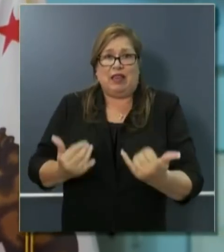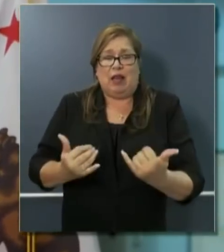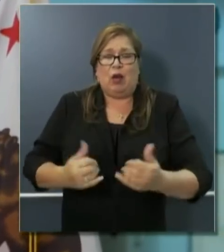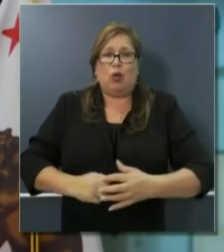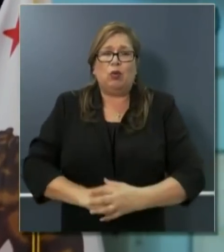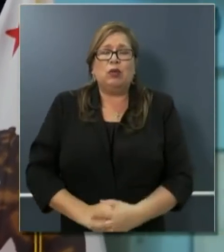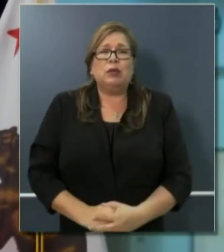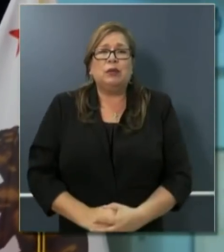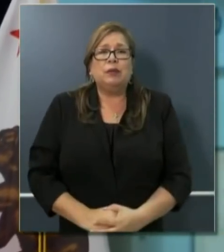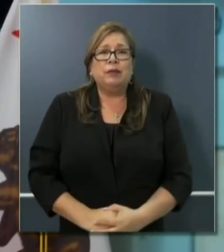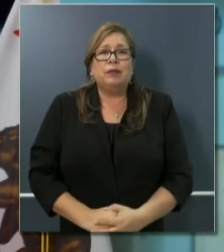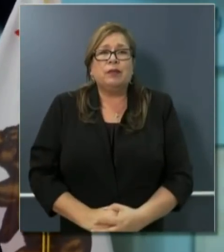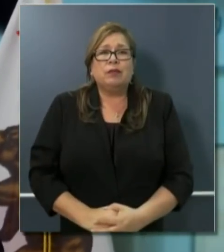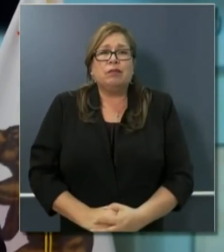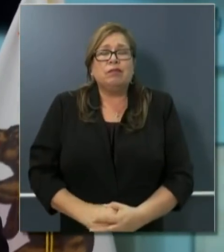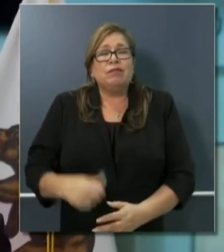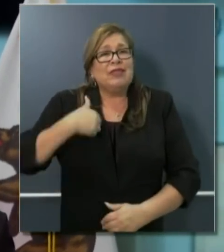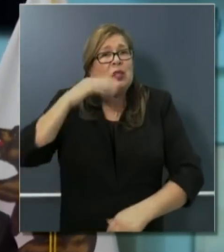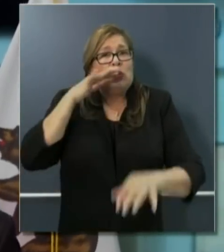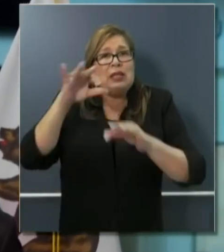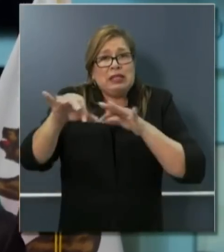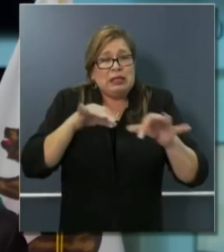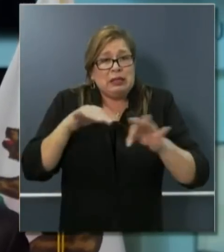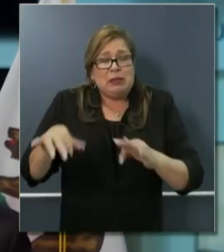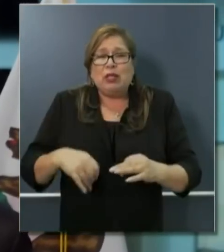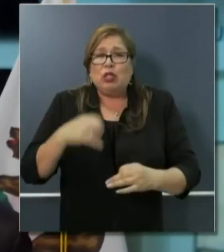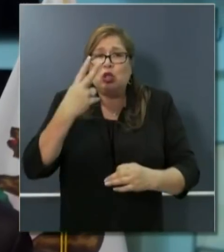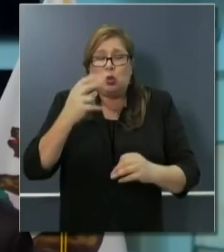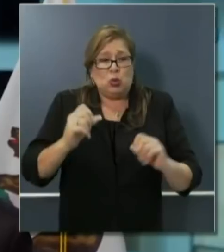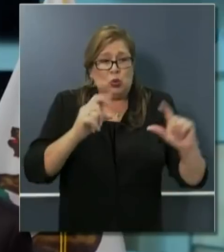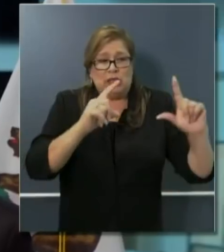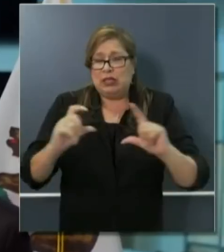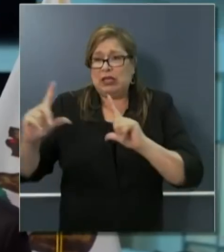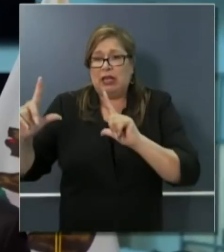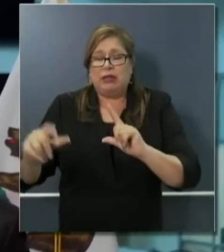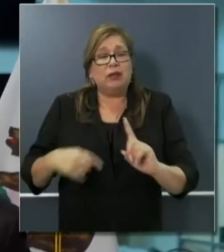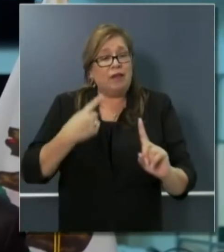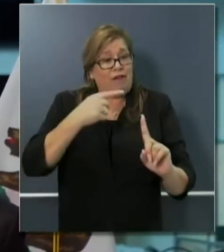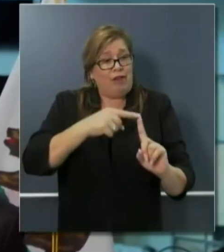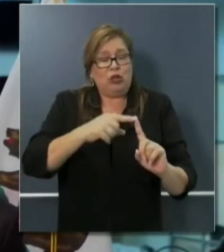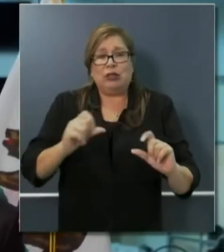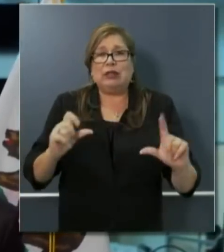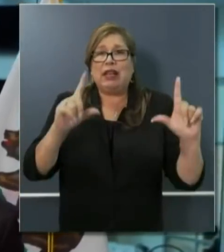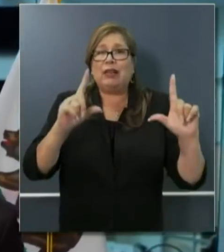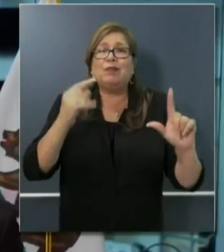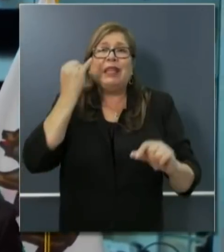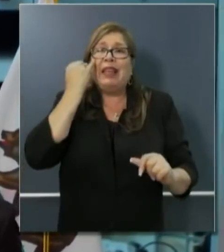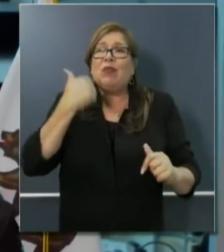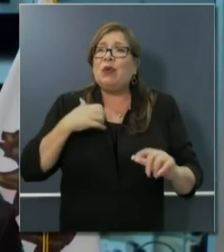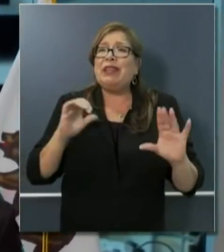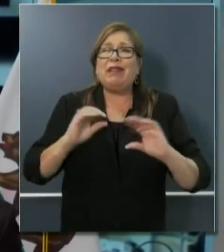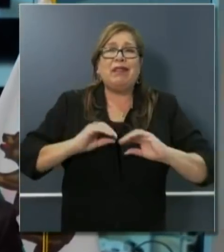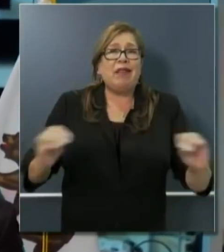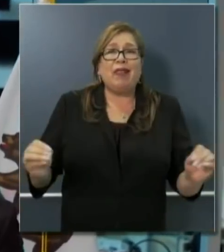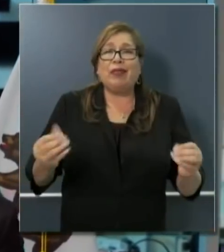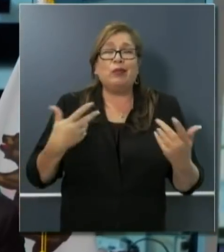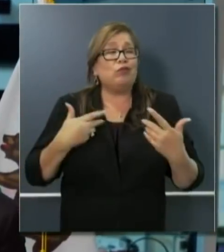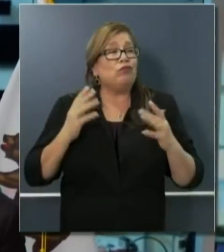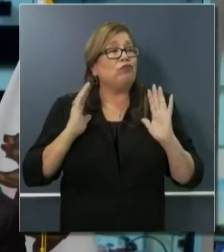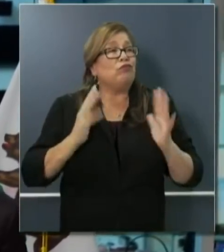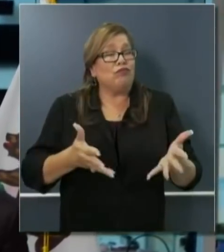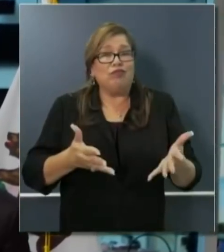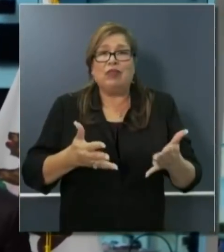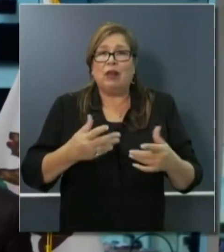demonstrate a bit of what we were up against if we did nothing, and then what we hope to be doing in terms of flattening that curve